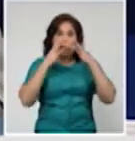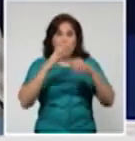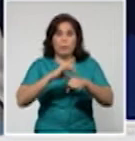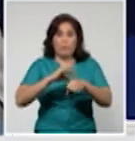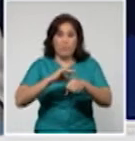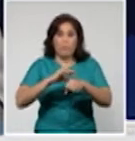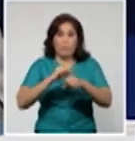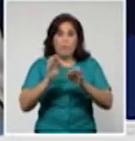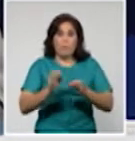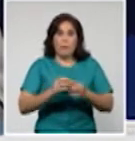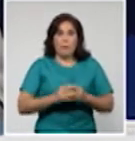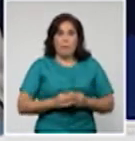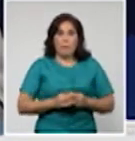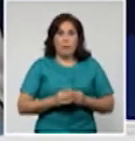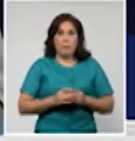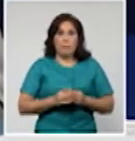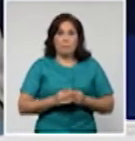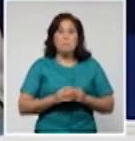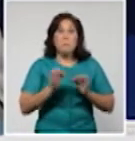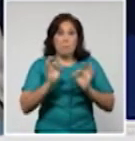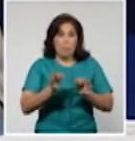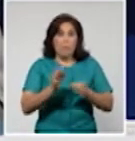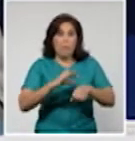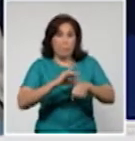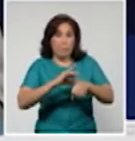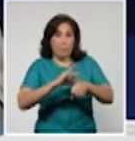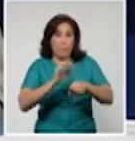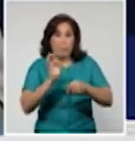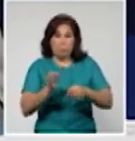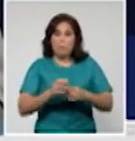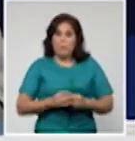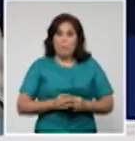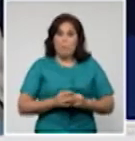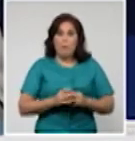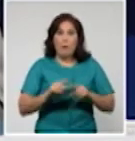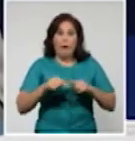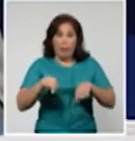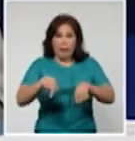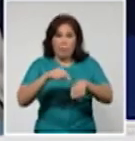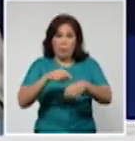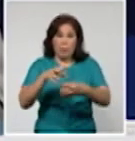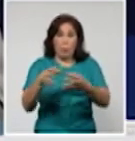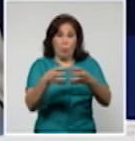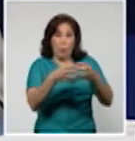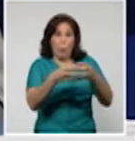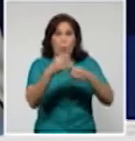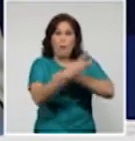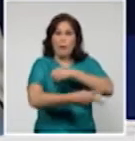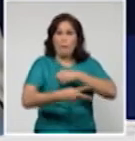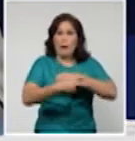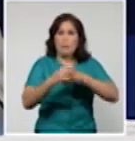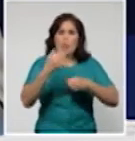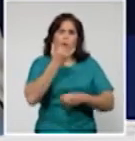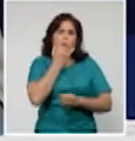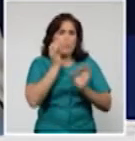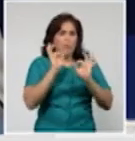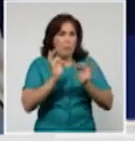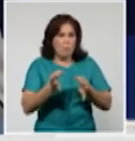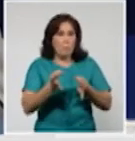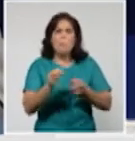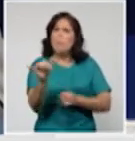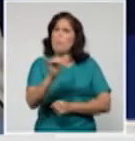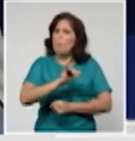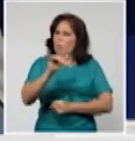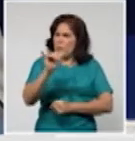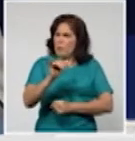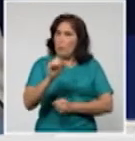5,821,876 confirmed cases. Next comes Brazil with 1,085 deaths yesterday and a